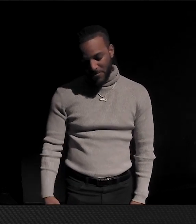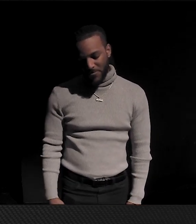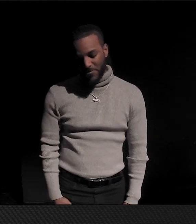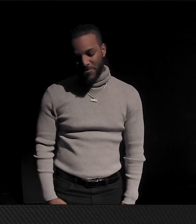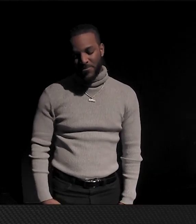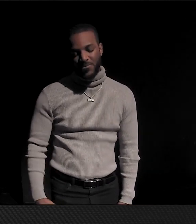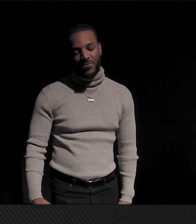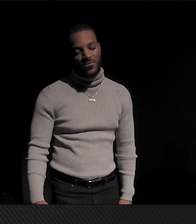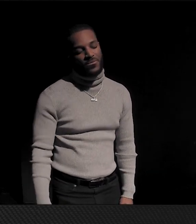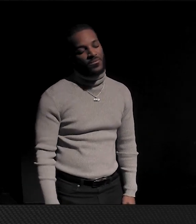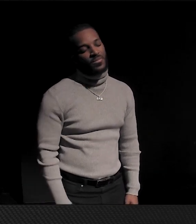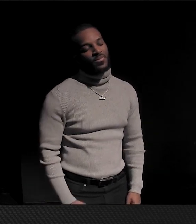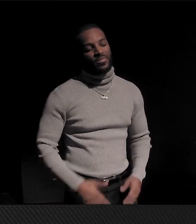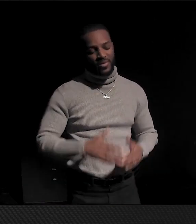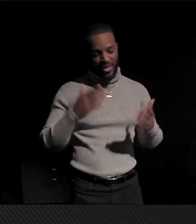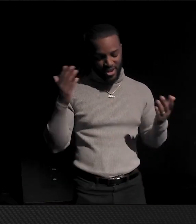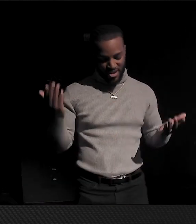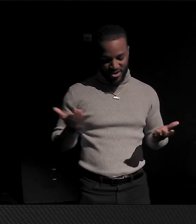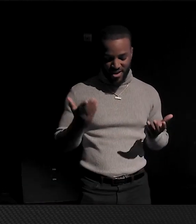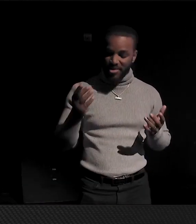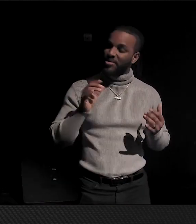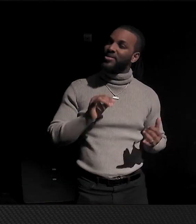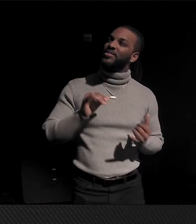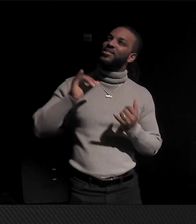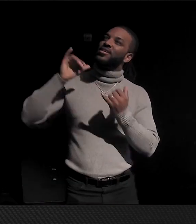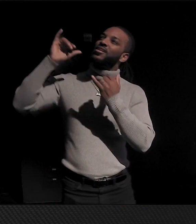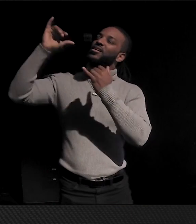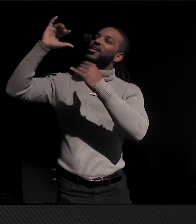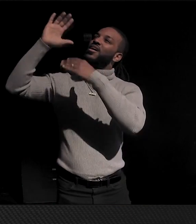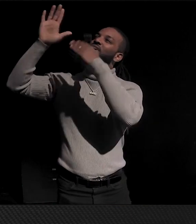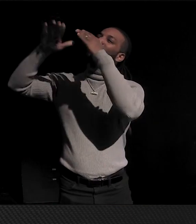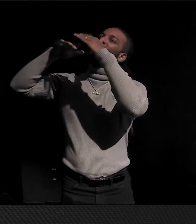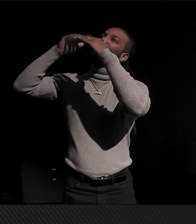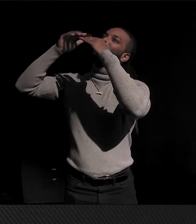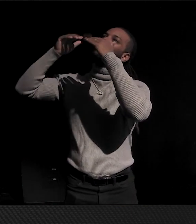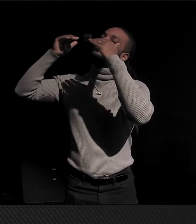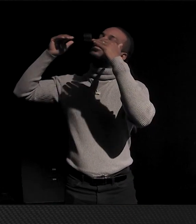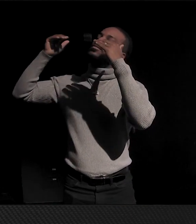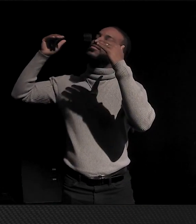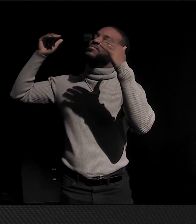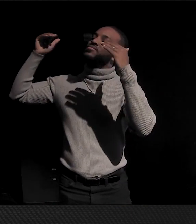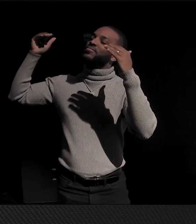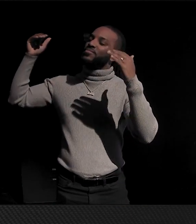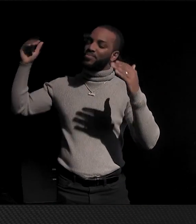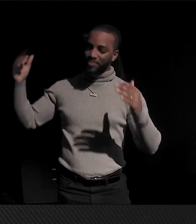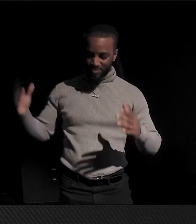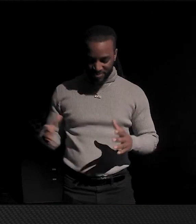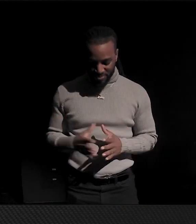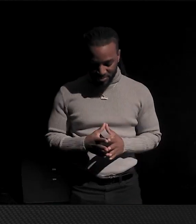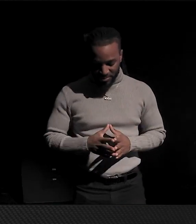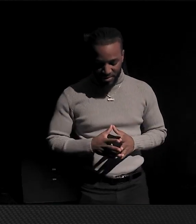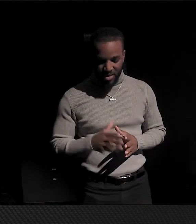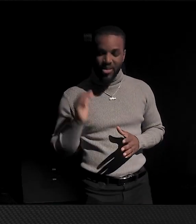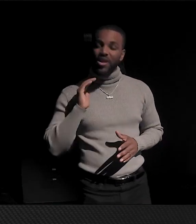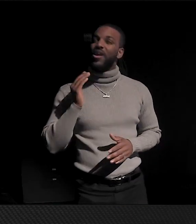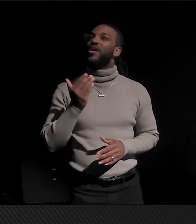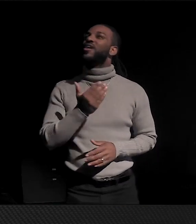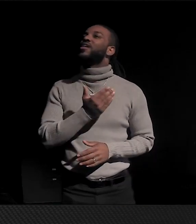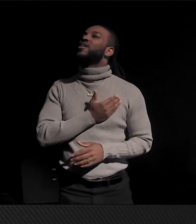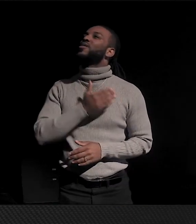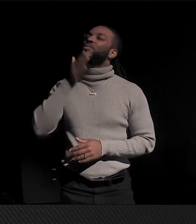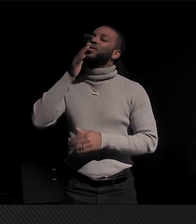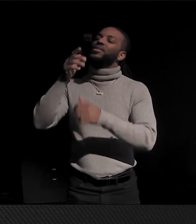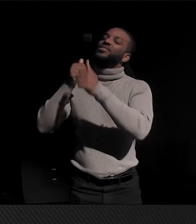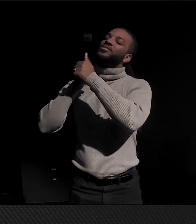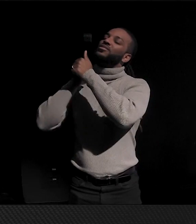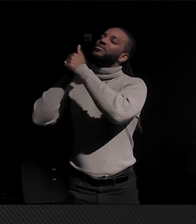Here as it is in heaven. Sing, I will. Cause I will exalt.